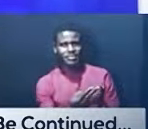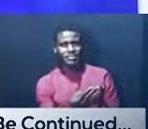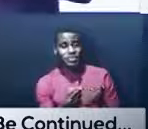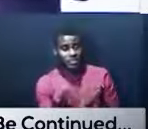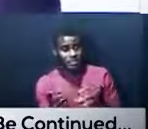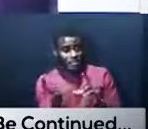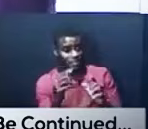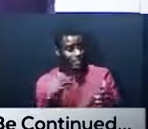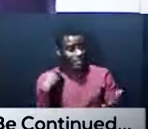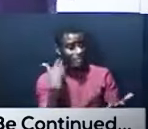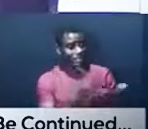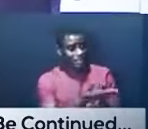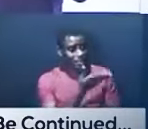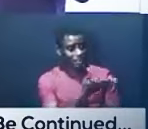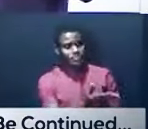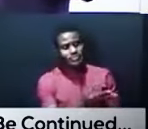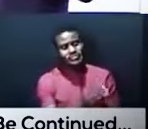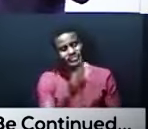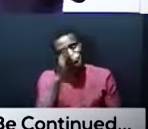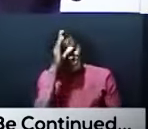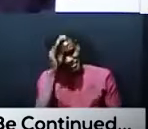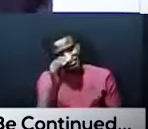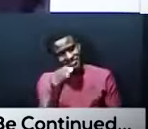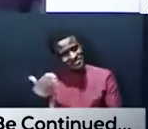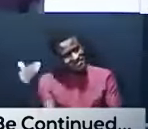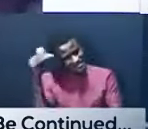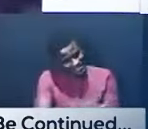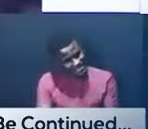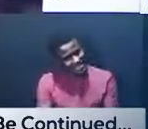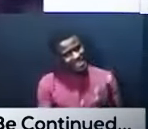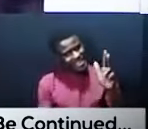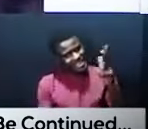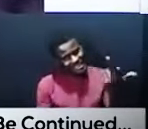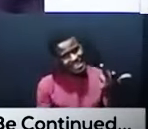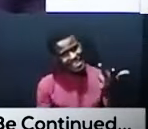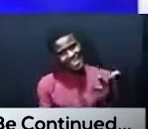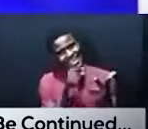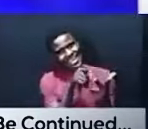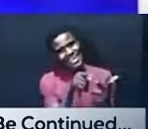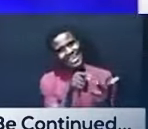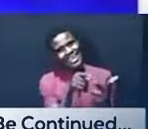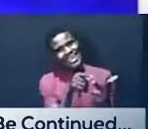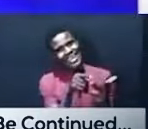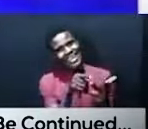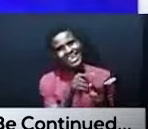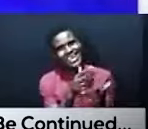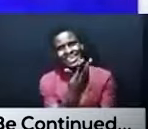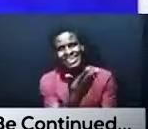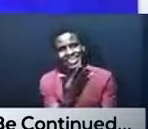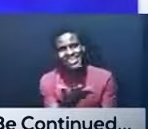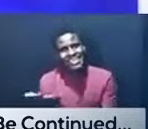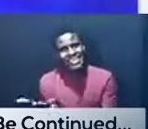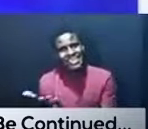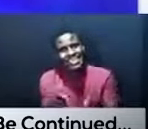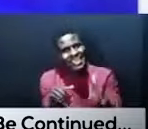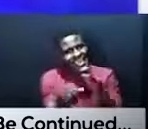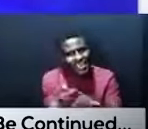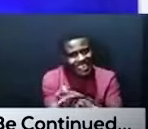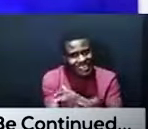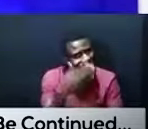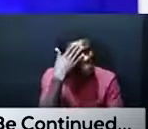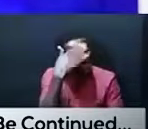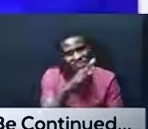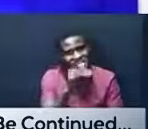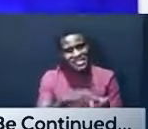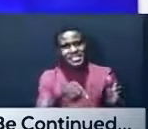call. Mikoya, Bema, Fufrona, as I have come with me. Say, oh, our branch. The thing was hidden. We didn't know what was on